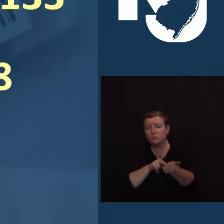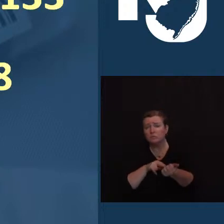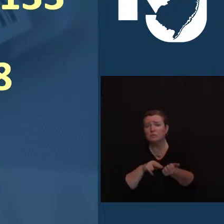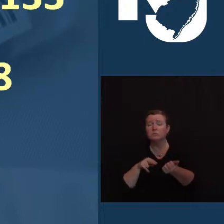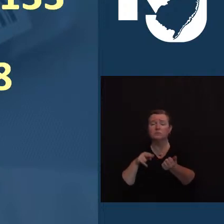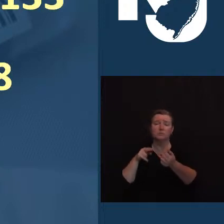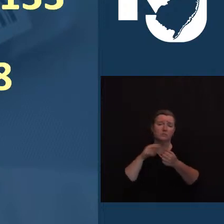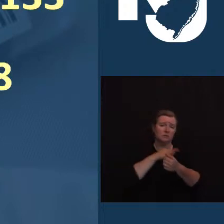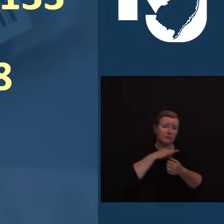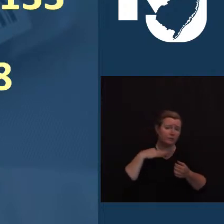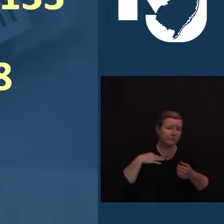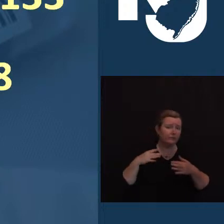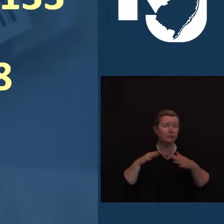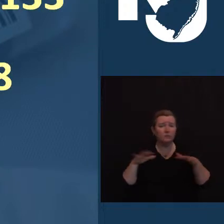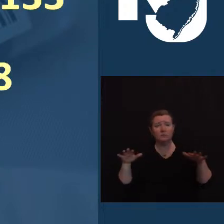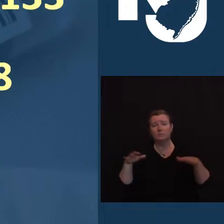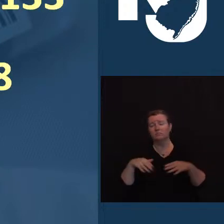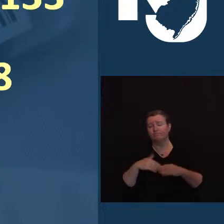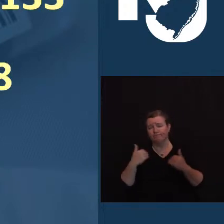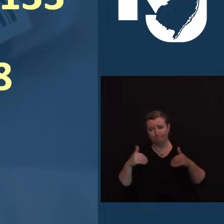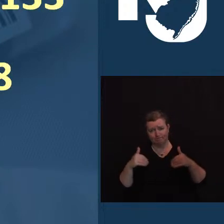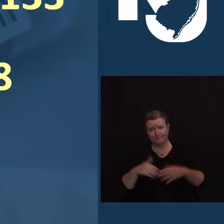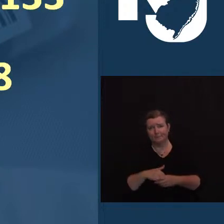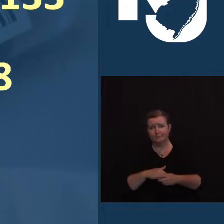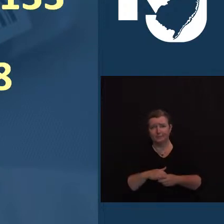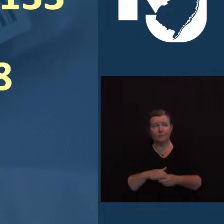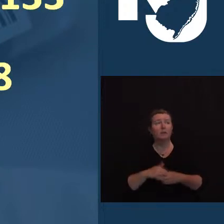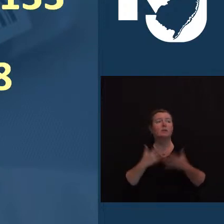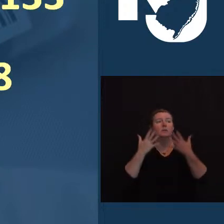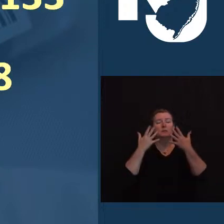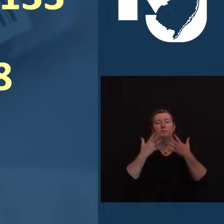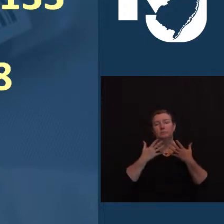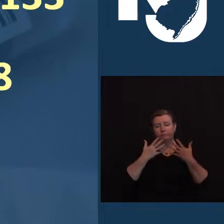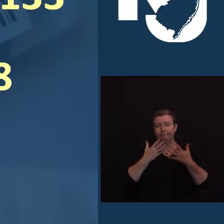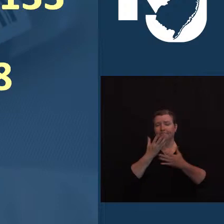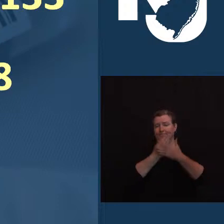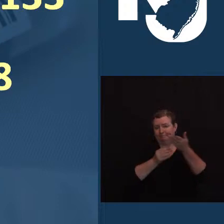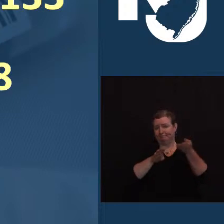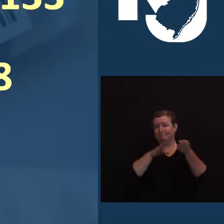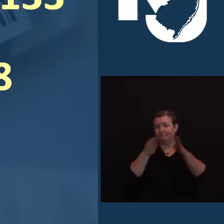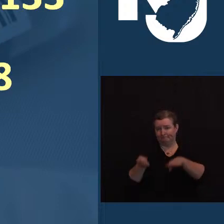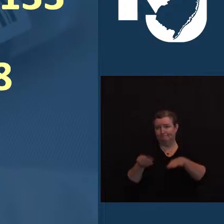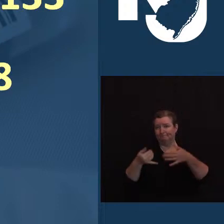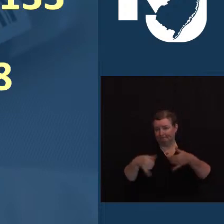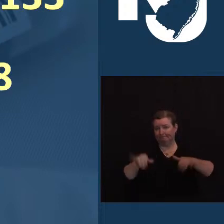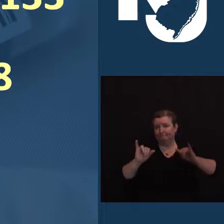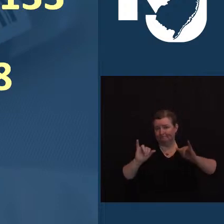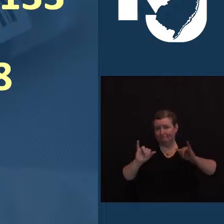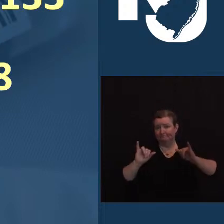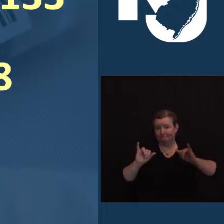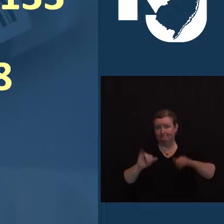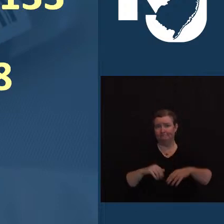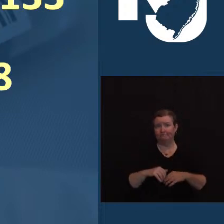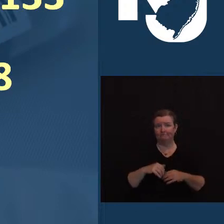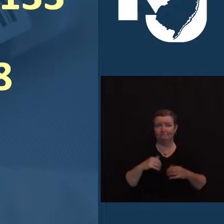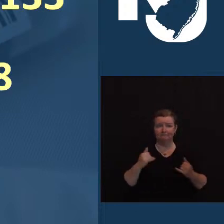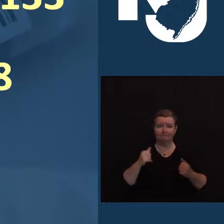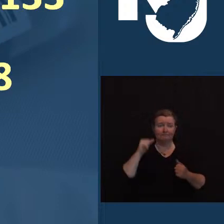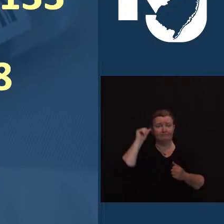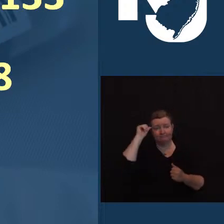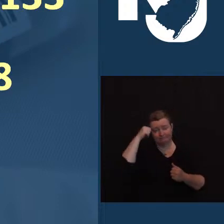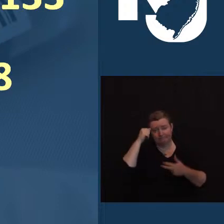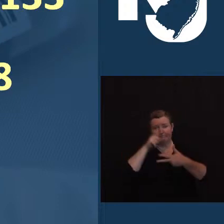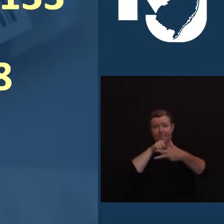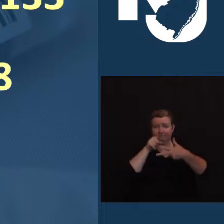latest numbers, sadly, as it relates to losses of life. And with that, let's take a moment to reflect on